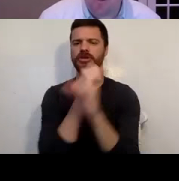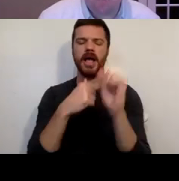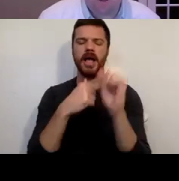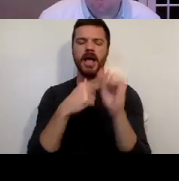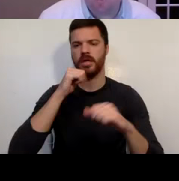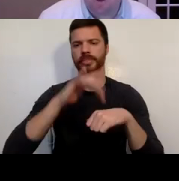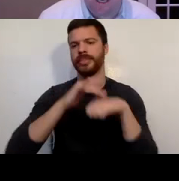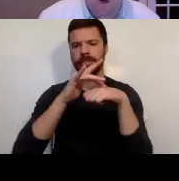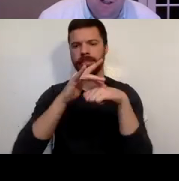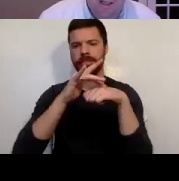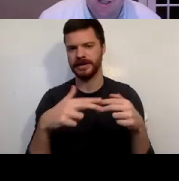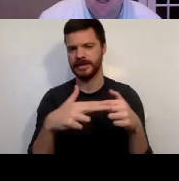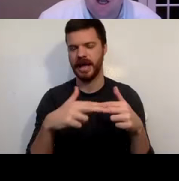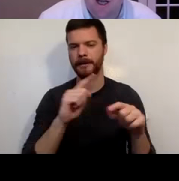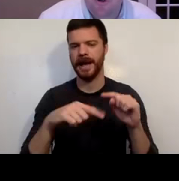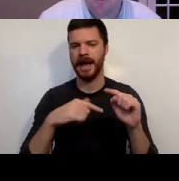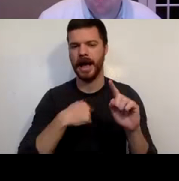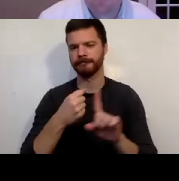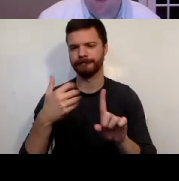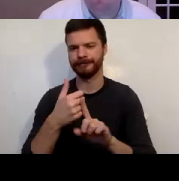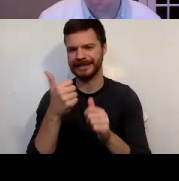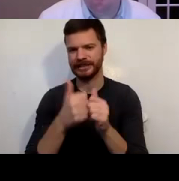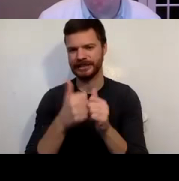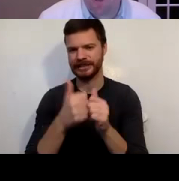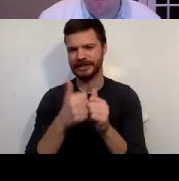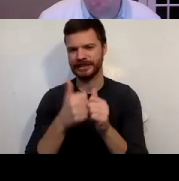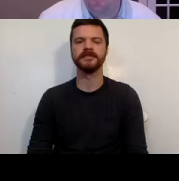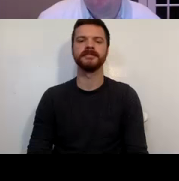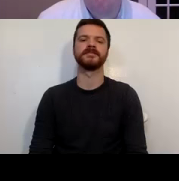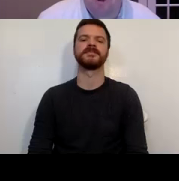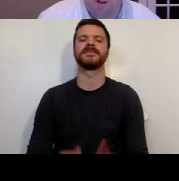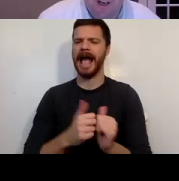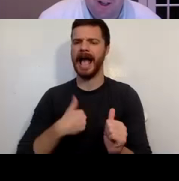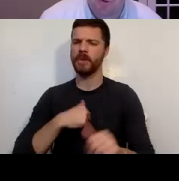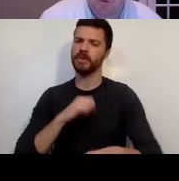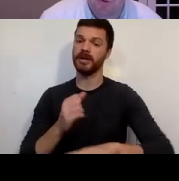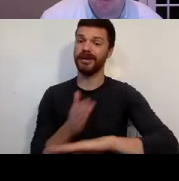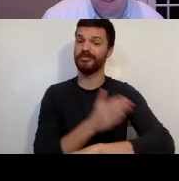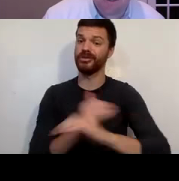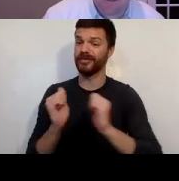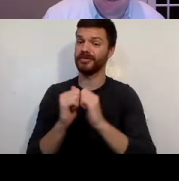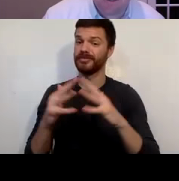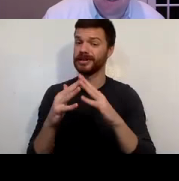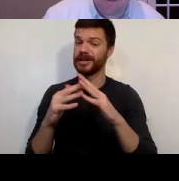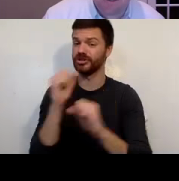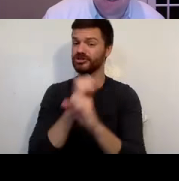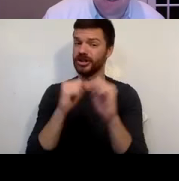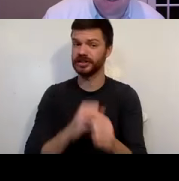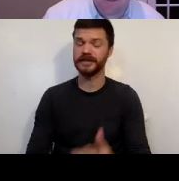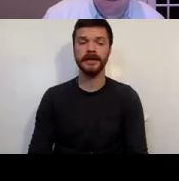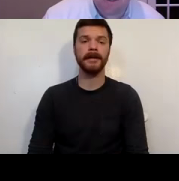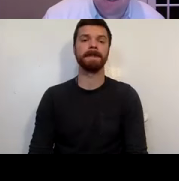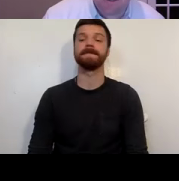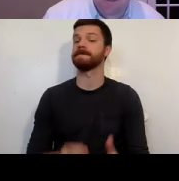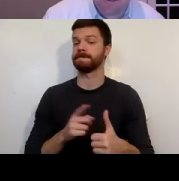through these one by one quickly to approach some avenues that we might improve our work related to implementation implementation strategies.